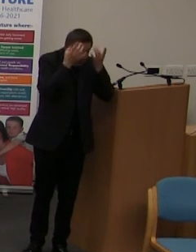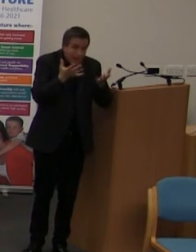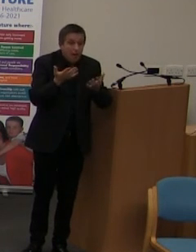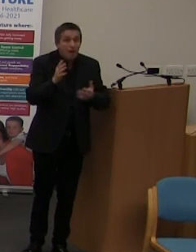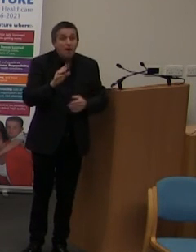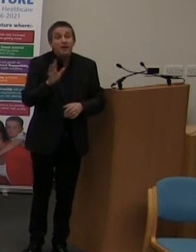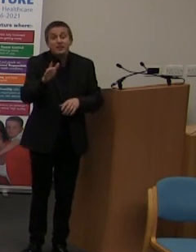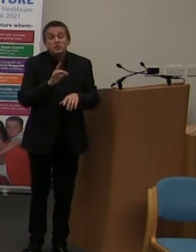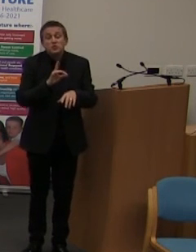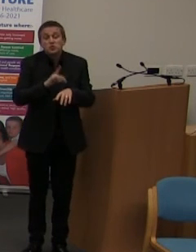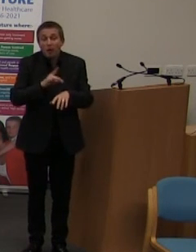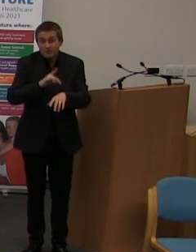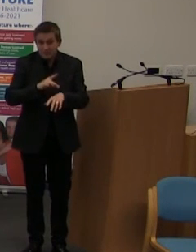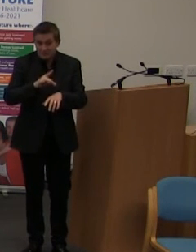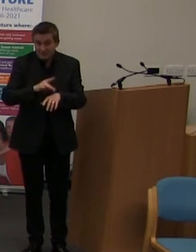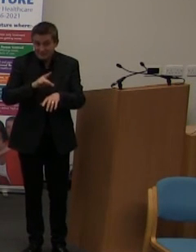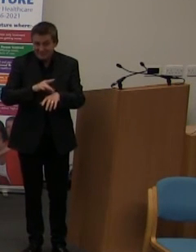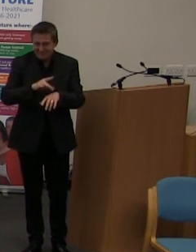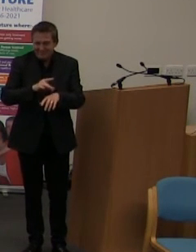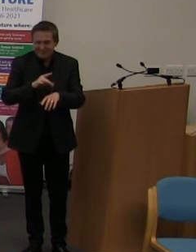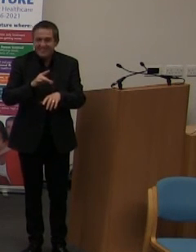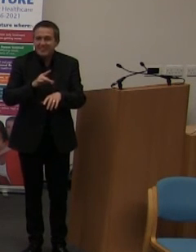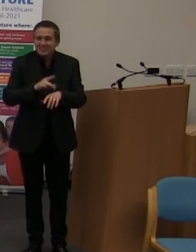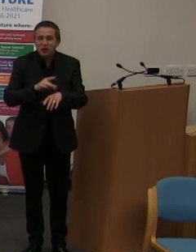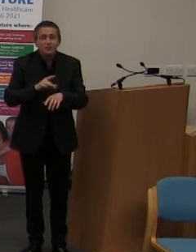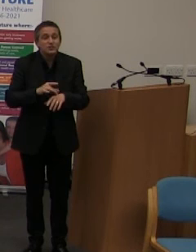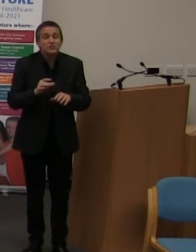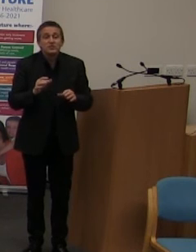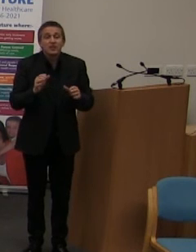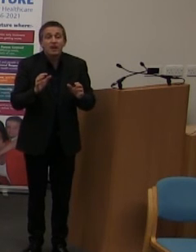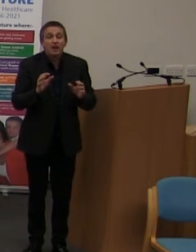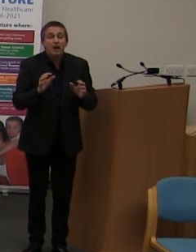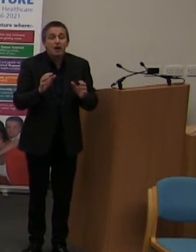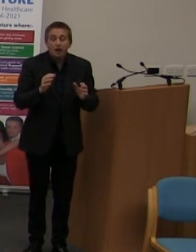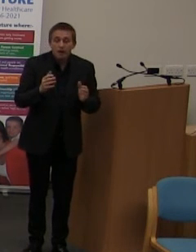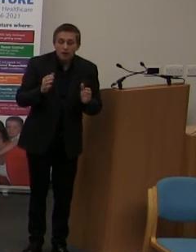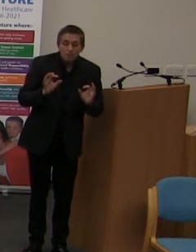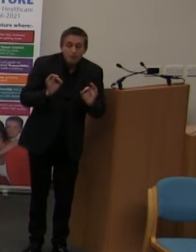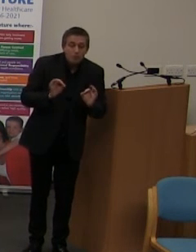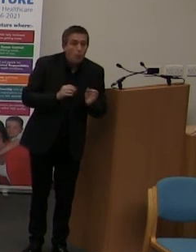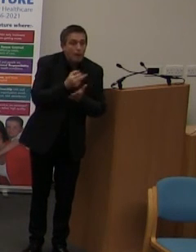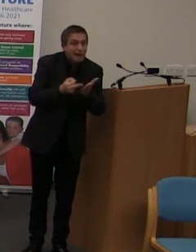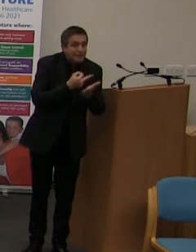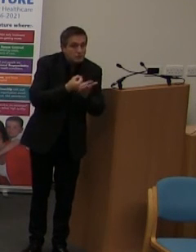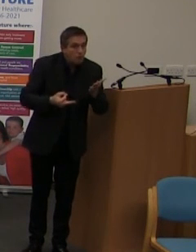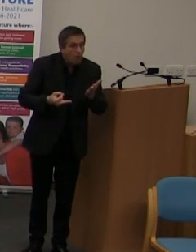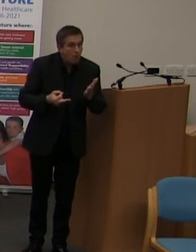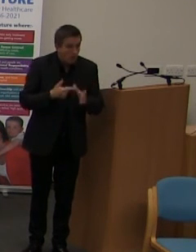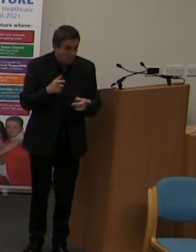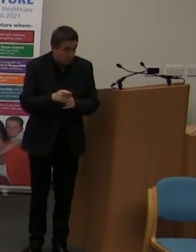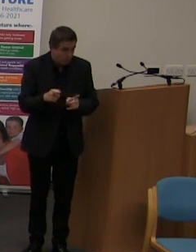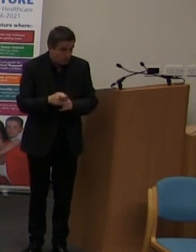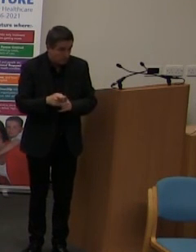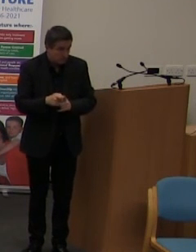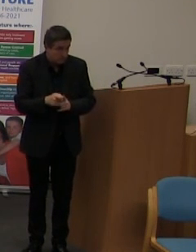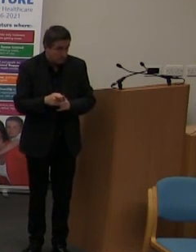Doctors' practices, certainly in general practice, sometimes don't cancel appointments when somebody's got an earlier appointment that's become available, and it then